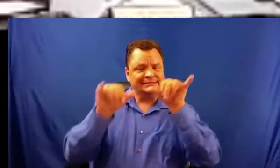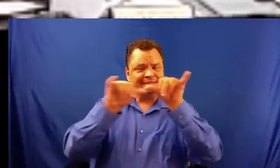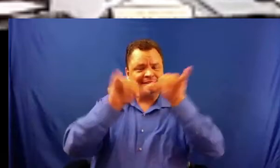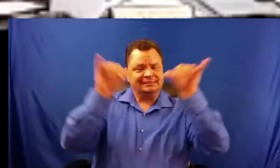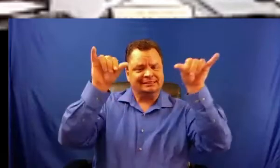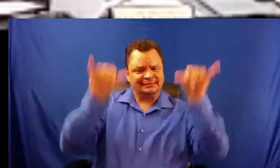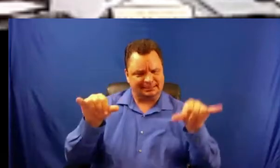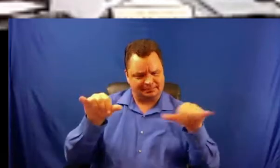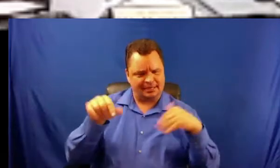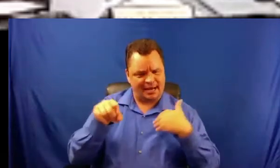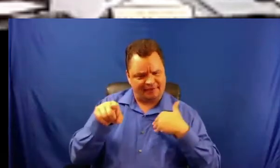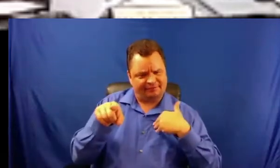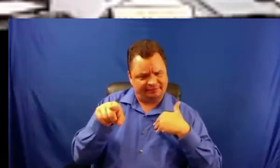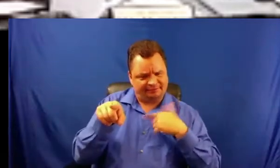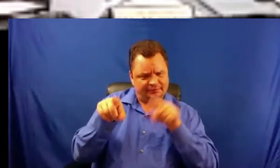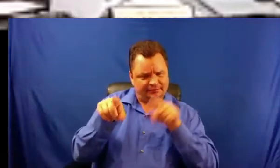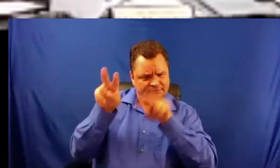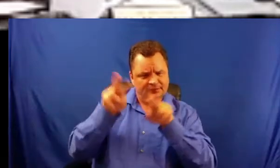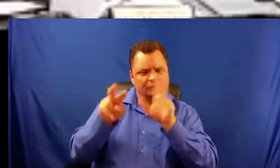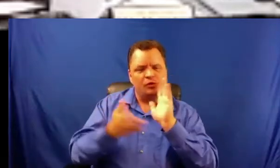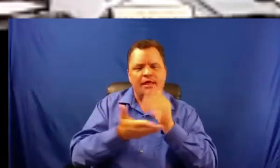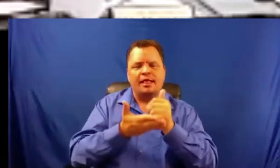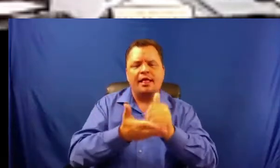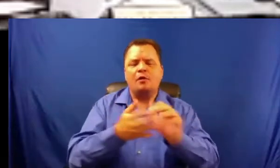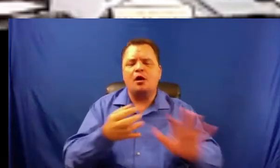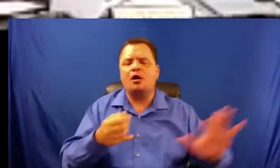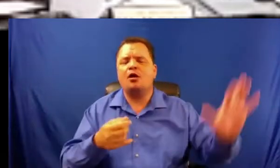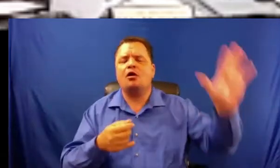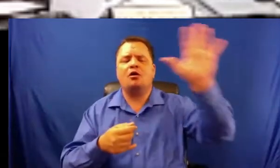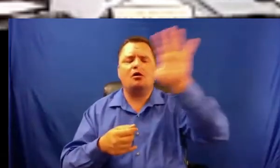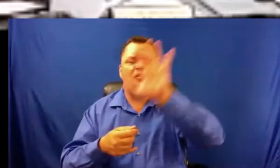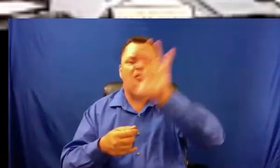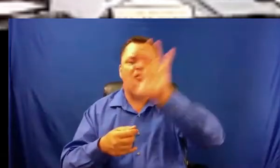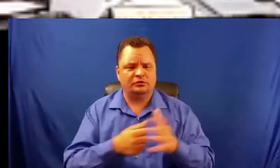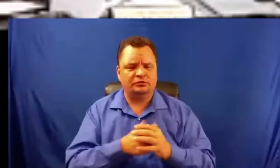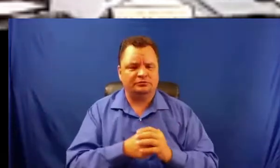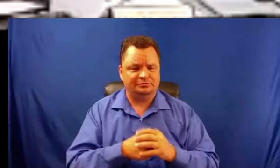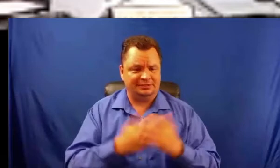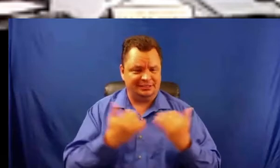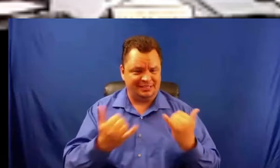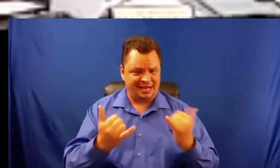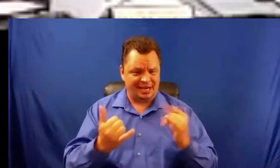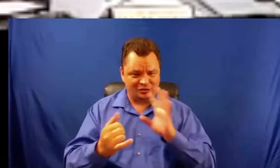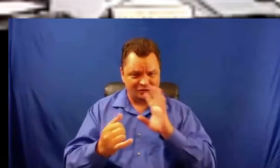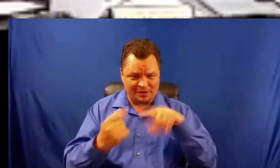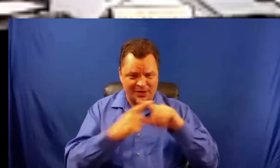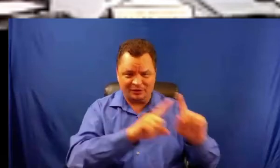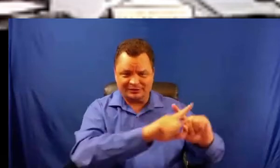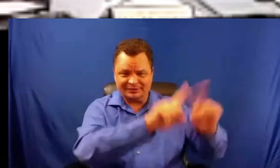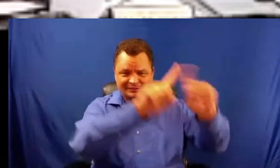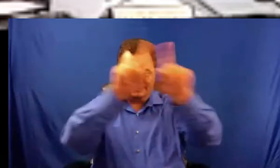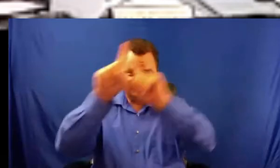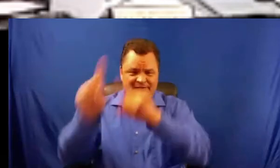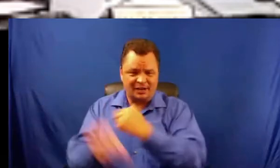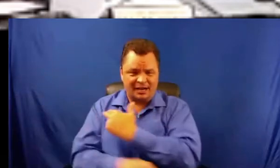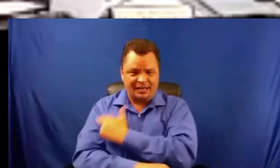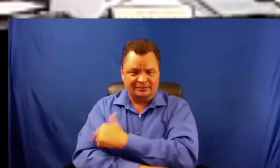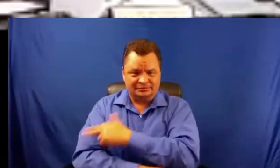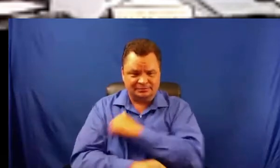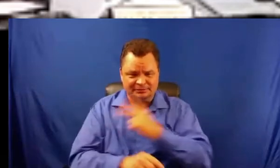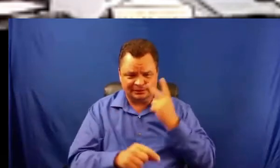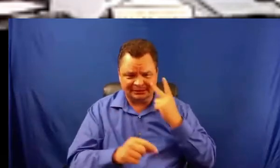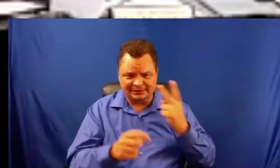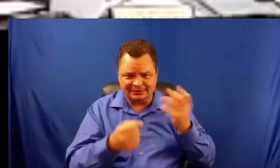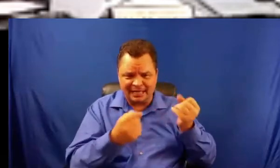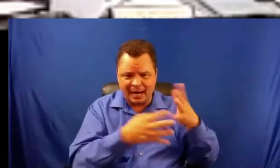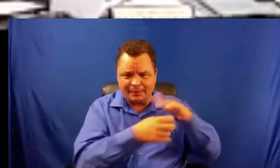effective. In speaking with the hospitals and some of the pressures that are applied when we have a pandemic such as this, they